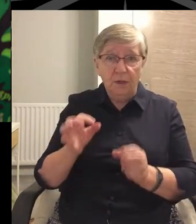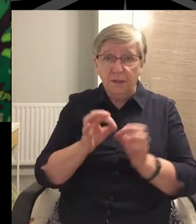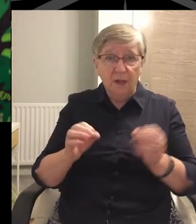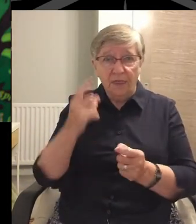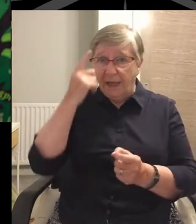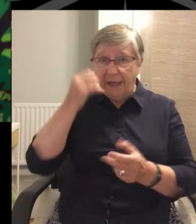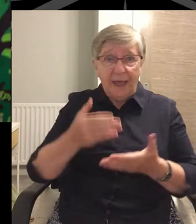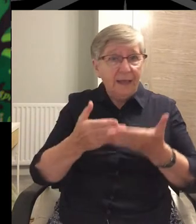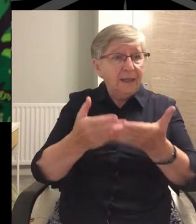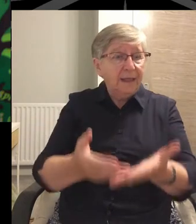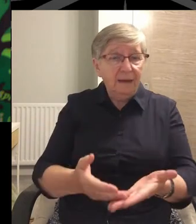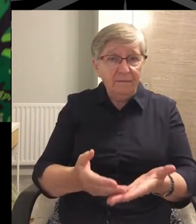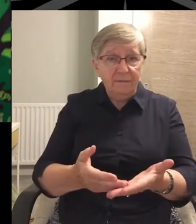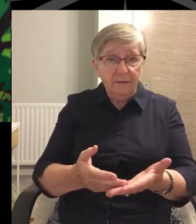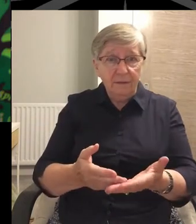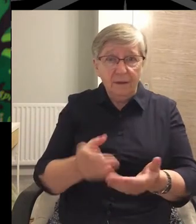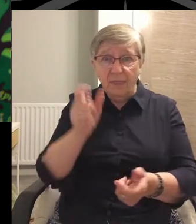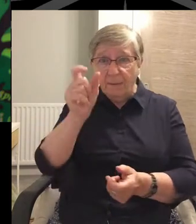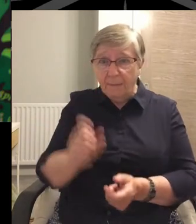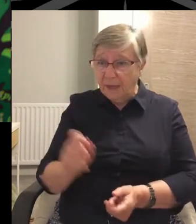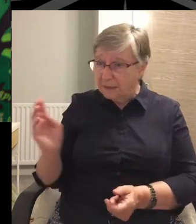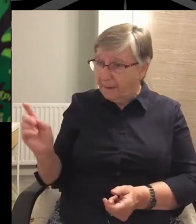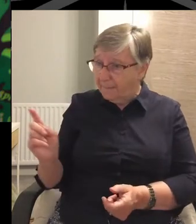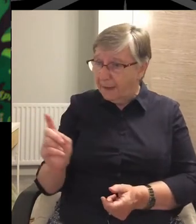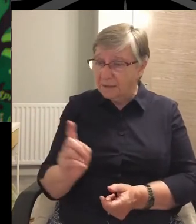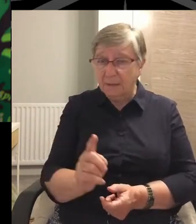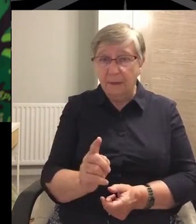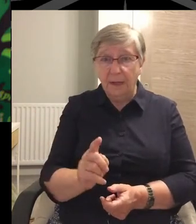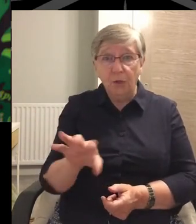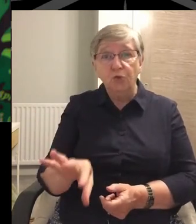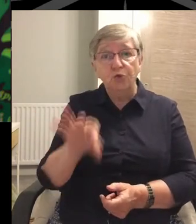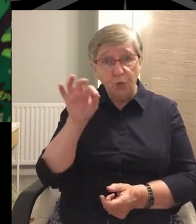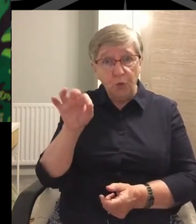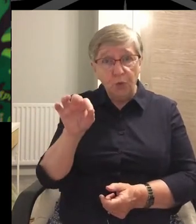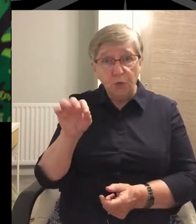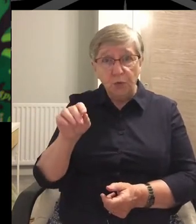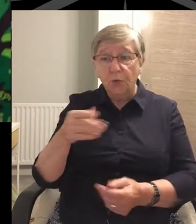Simply, the passerby chose to love.